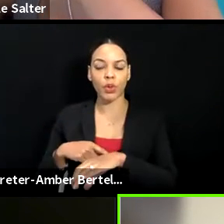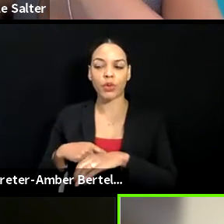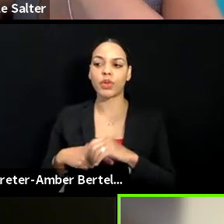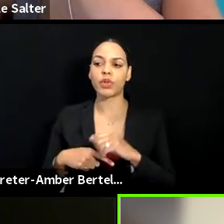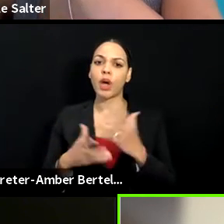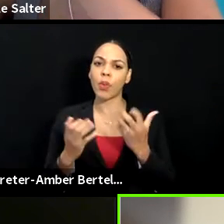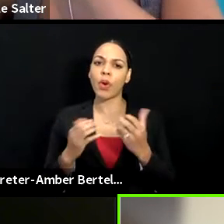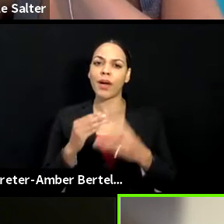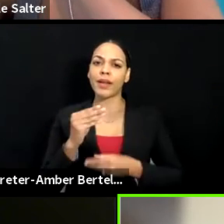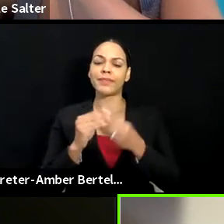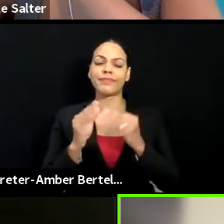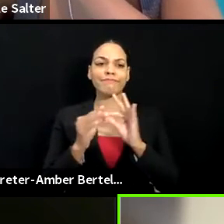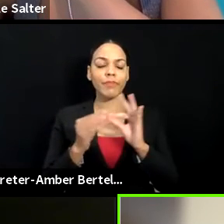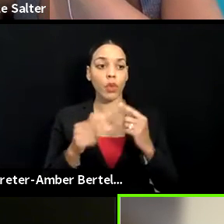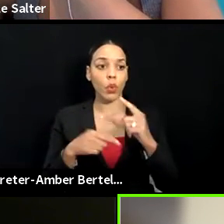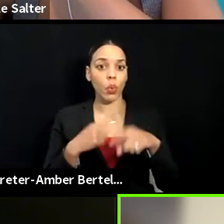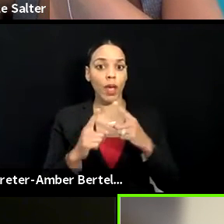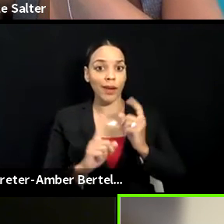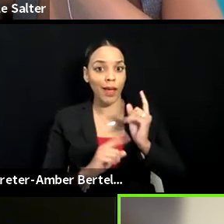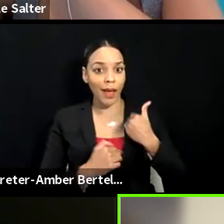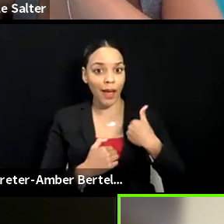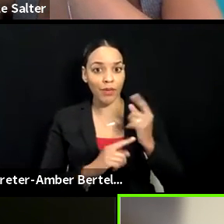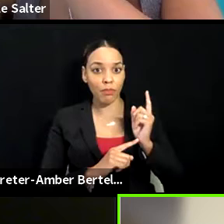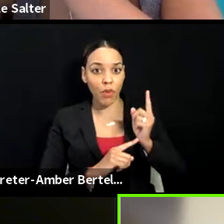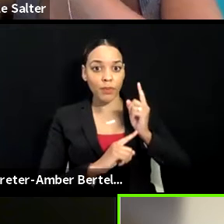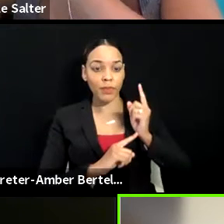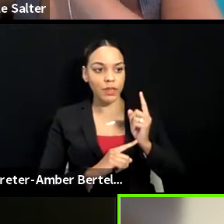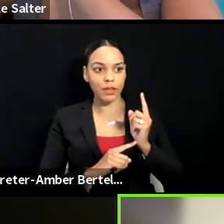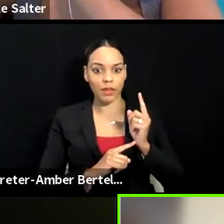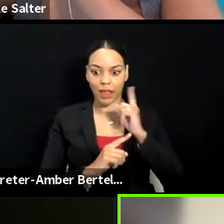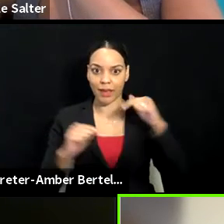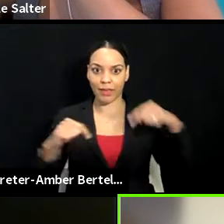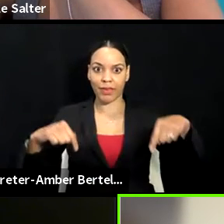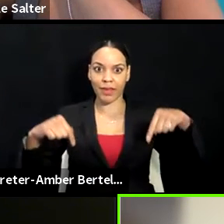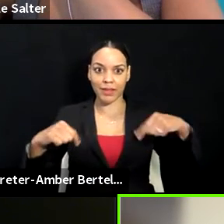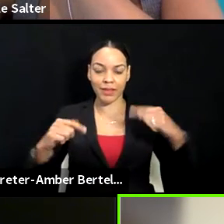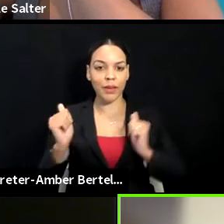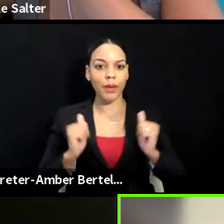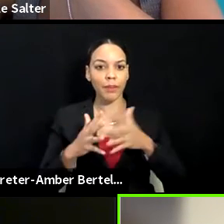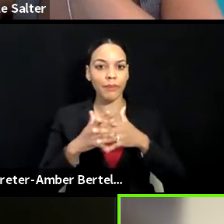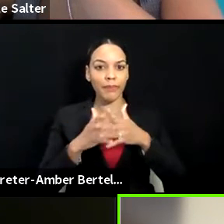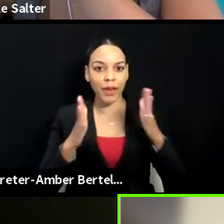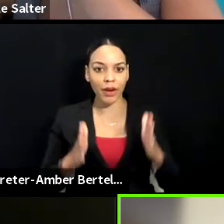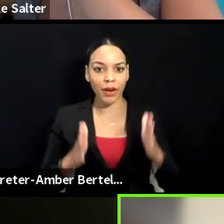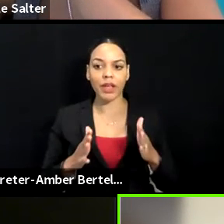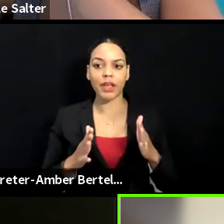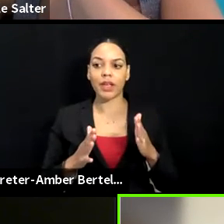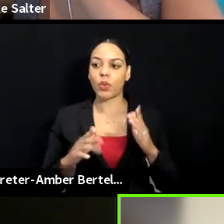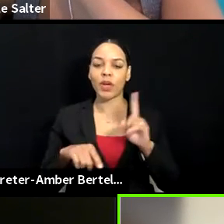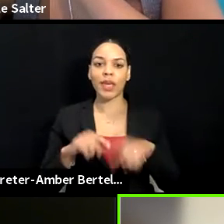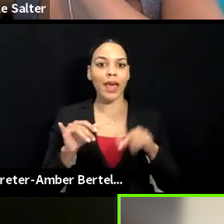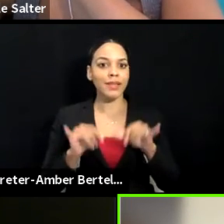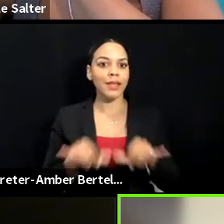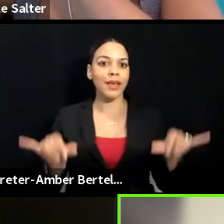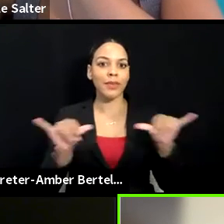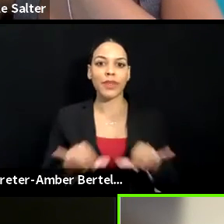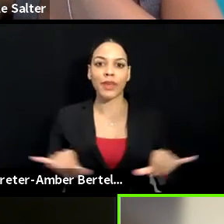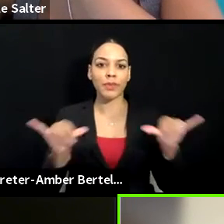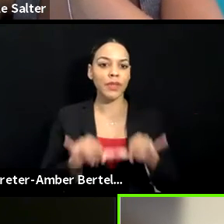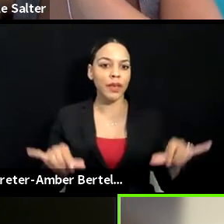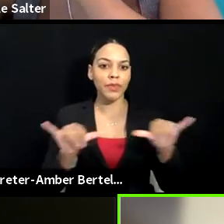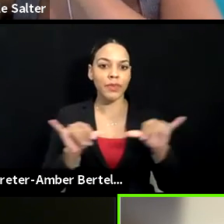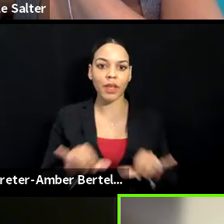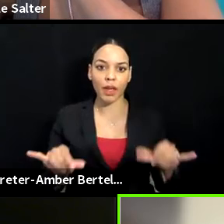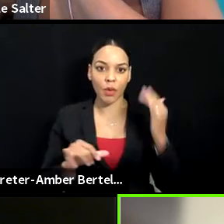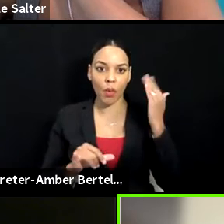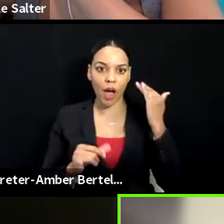know, when we have moments like this in the American theater where we literally can't keep doing it the same old way because a global pandemic is preventing us